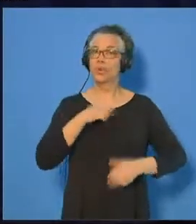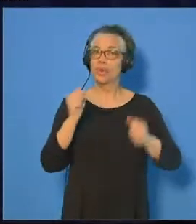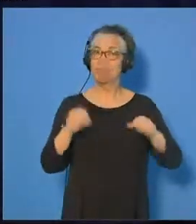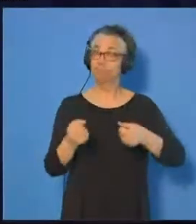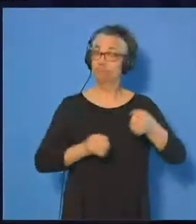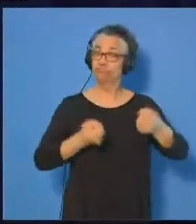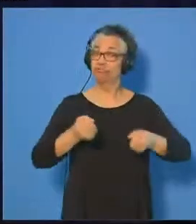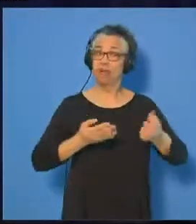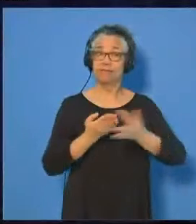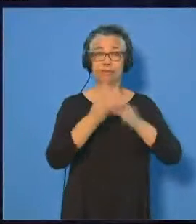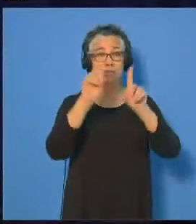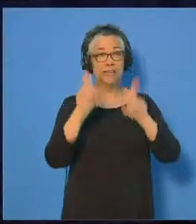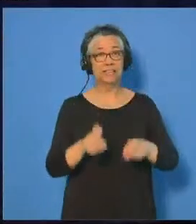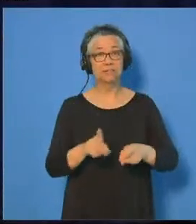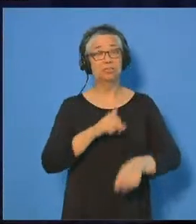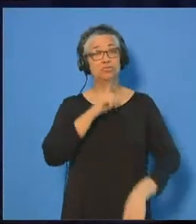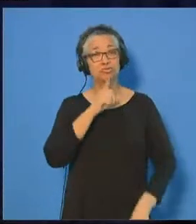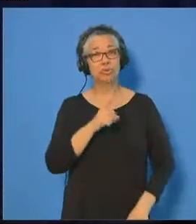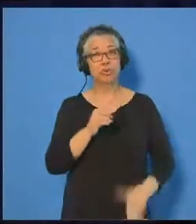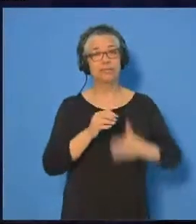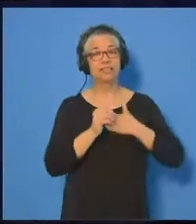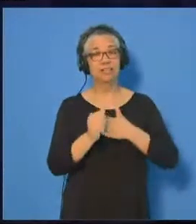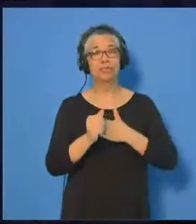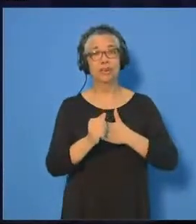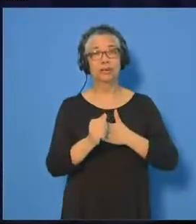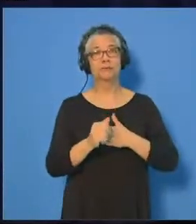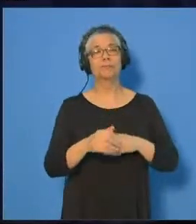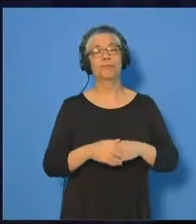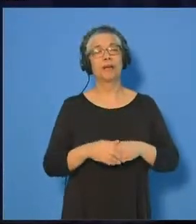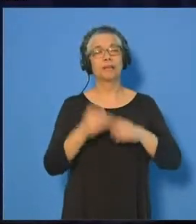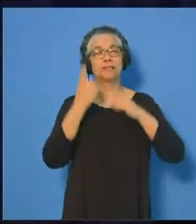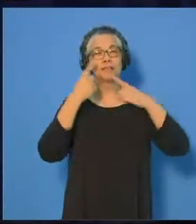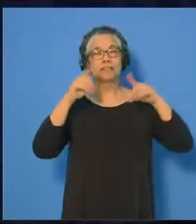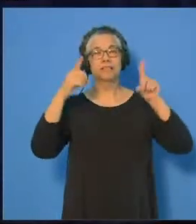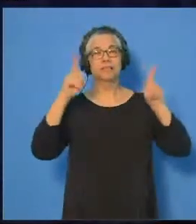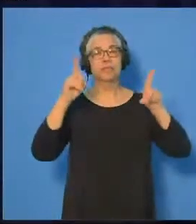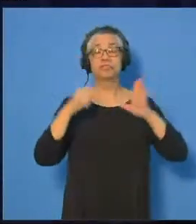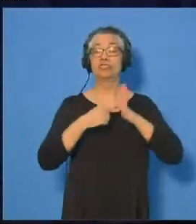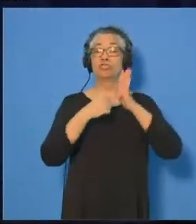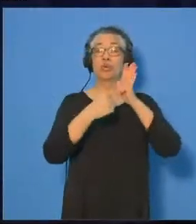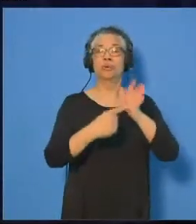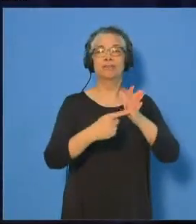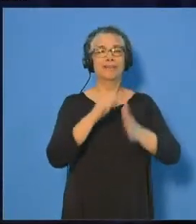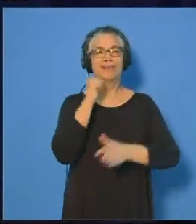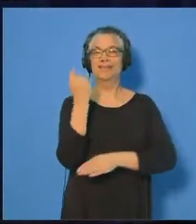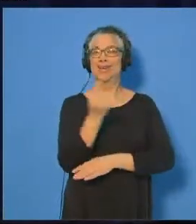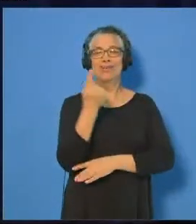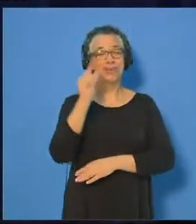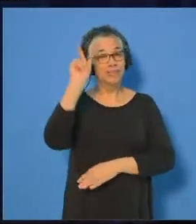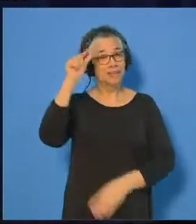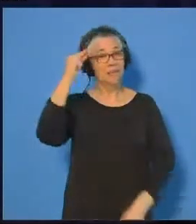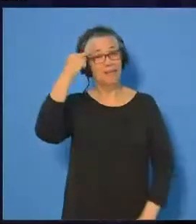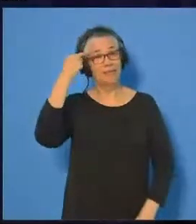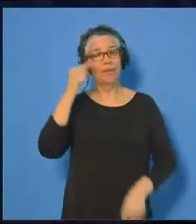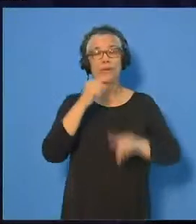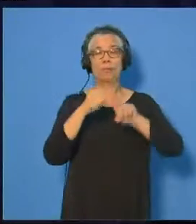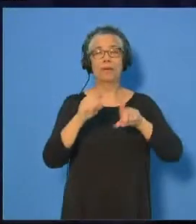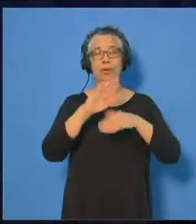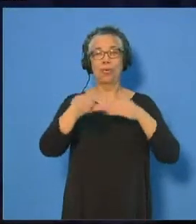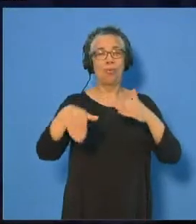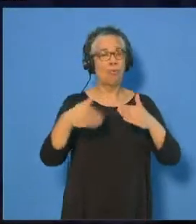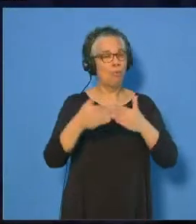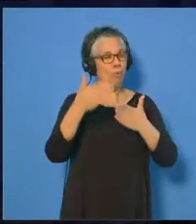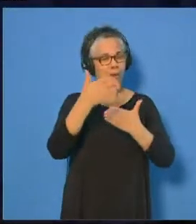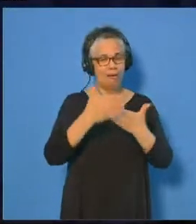country so we can continue to maintain our leadership, our successes. And it's showing that not just the government, but all sectors of